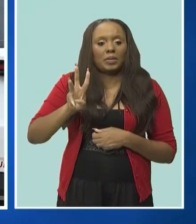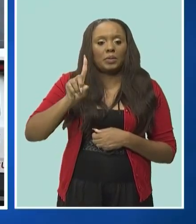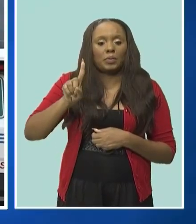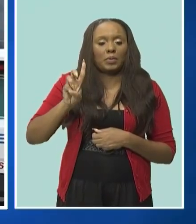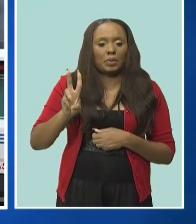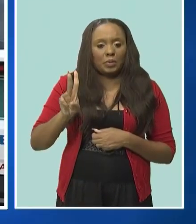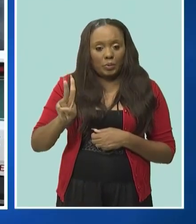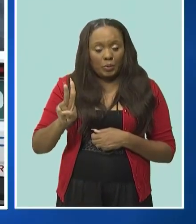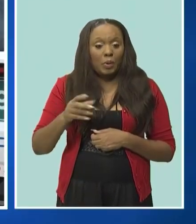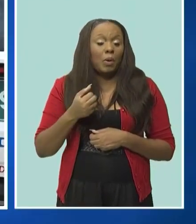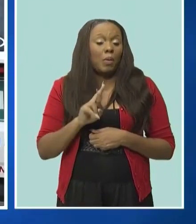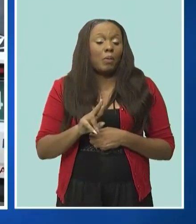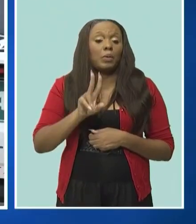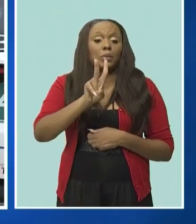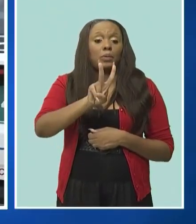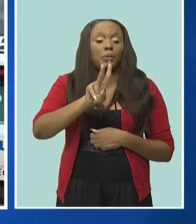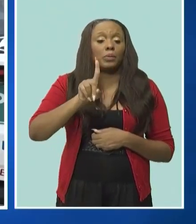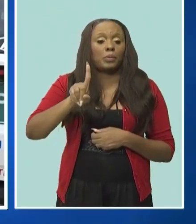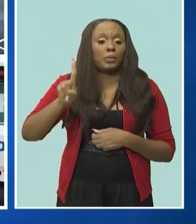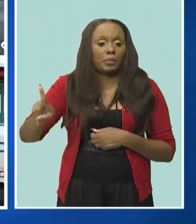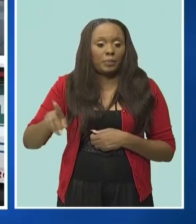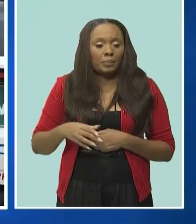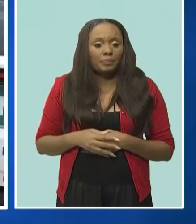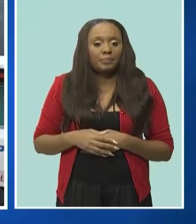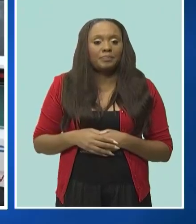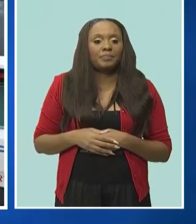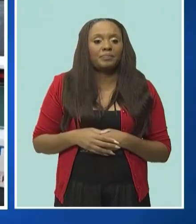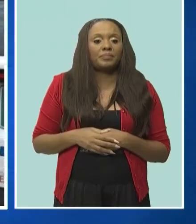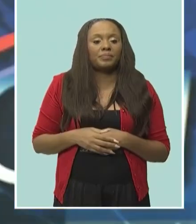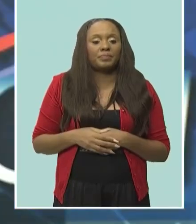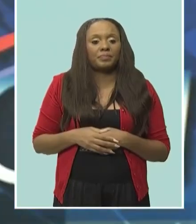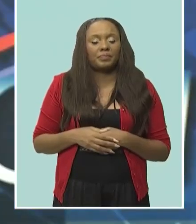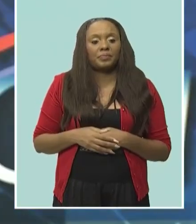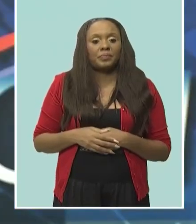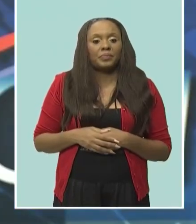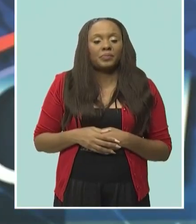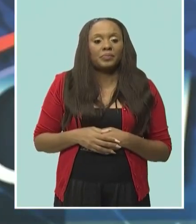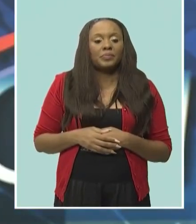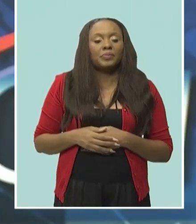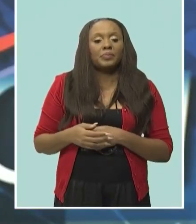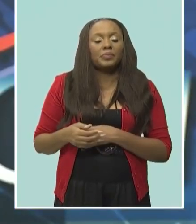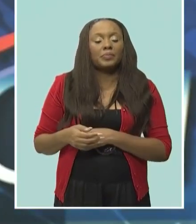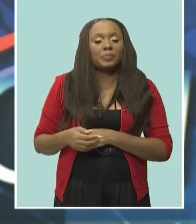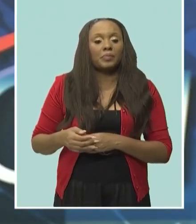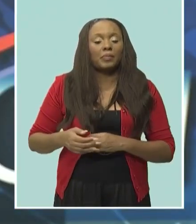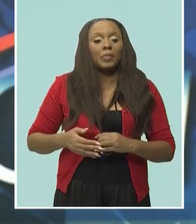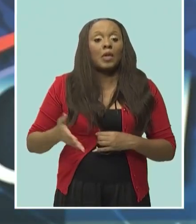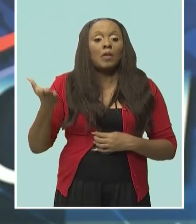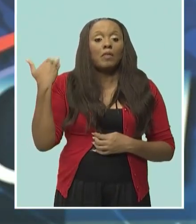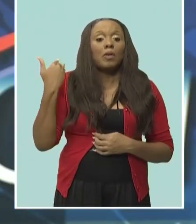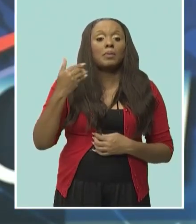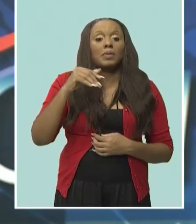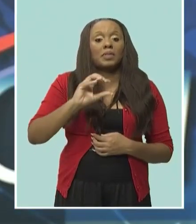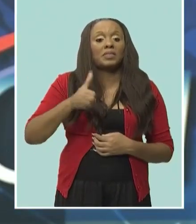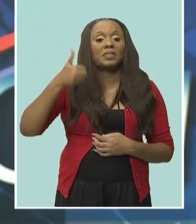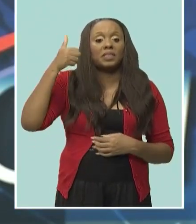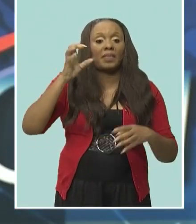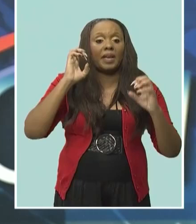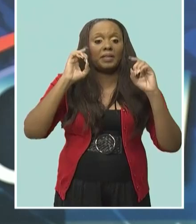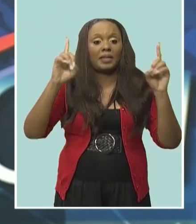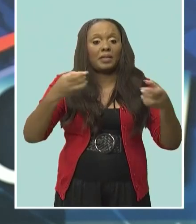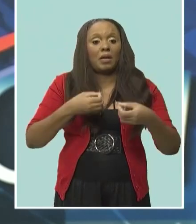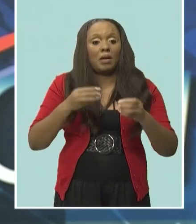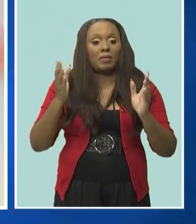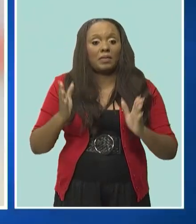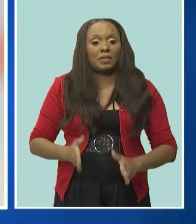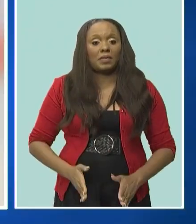418-2612, or Police Emergency at 211. Former Chief Education Officer Laurie King has